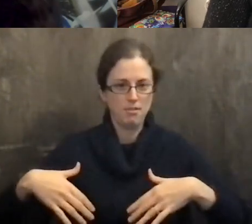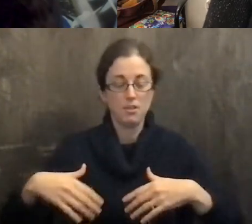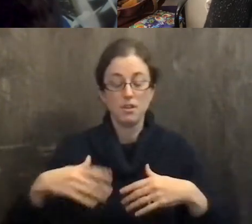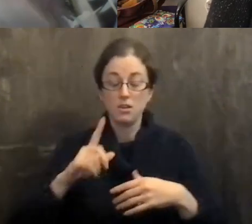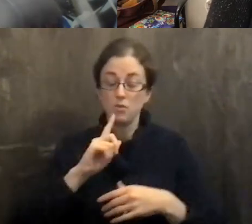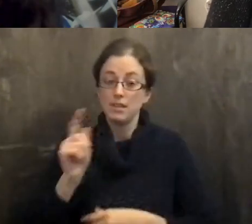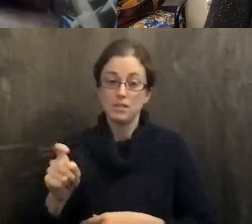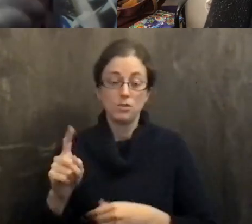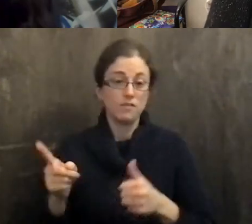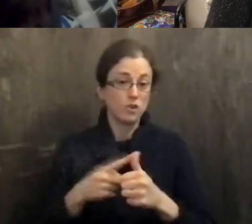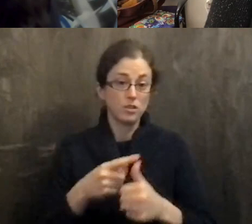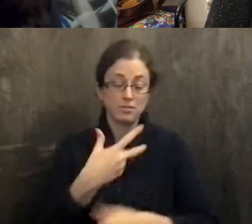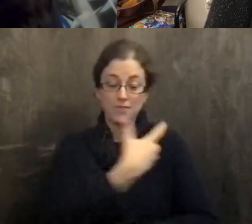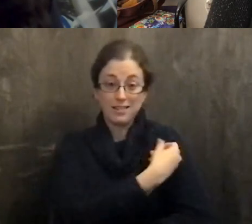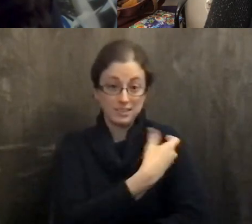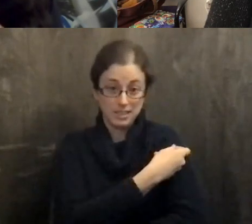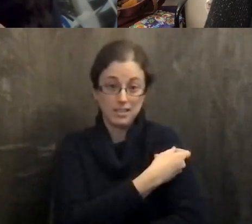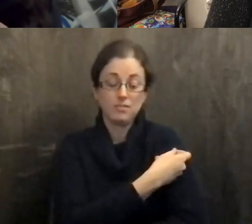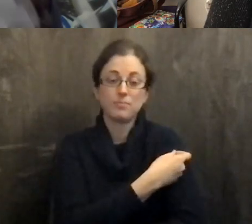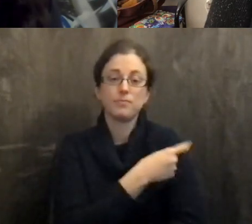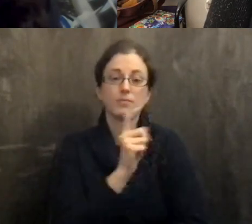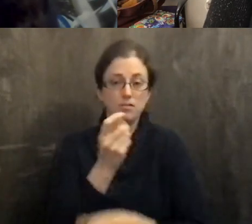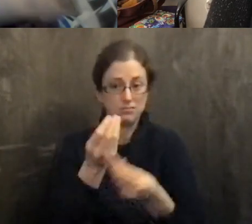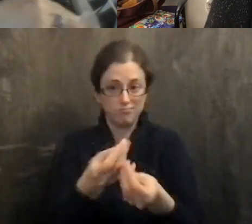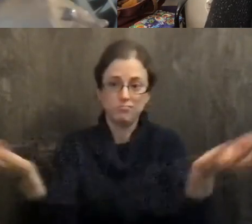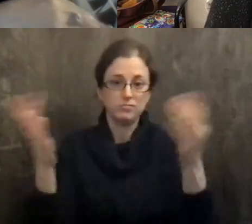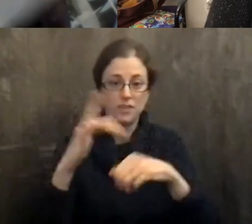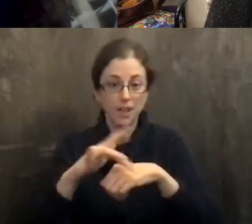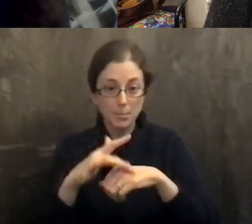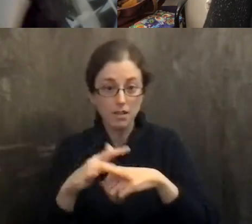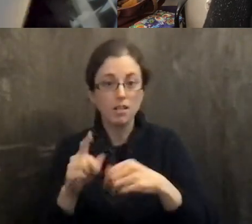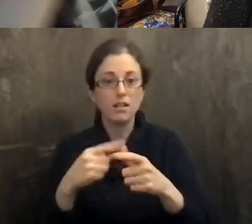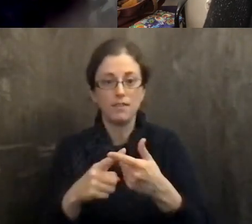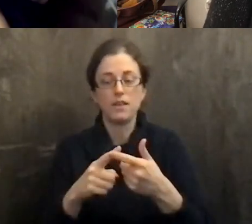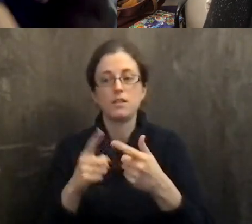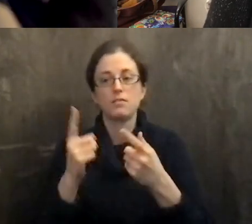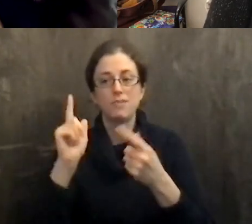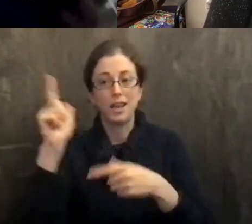need to consent to be part of research, or it's done later on